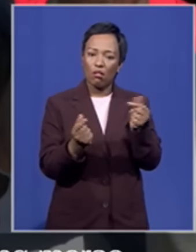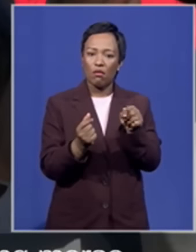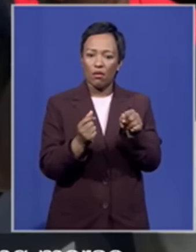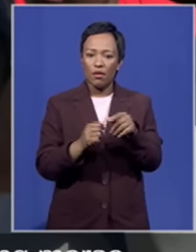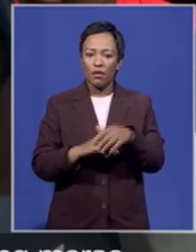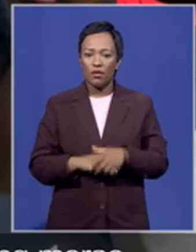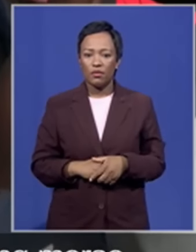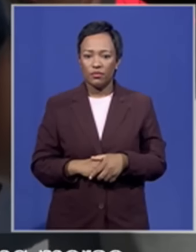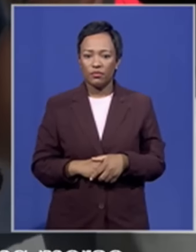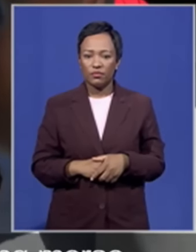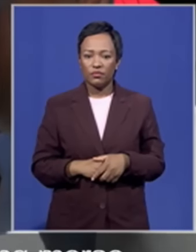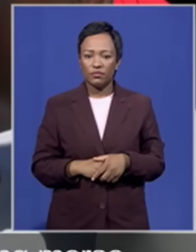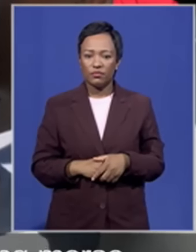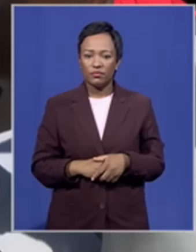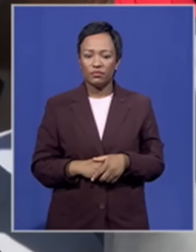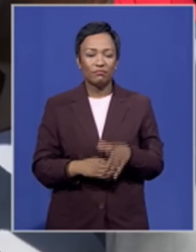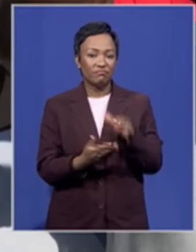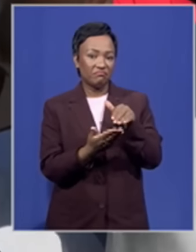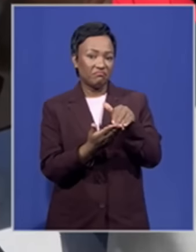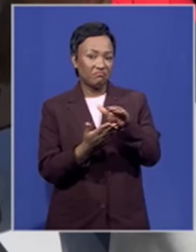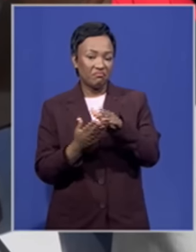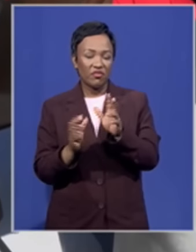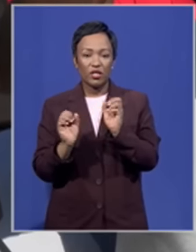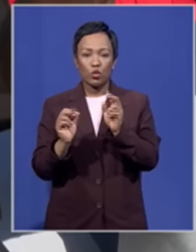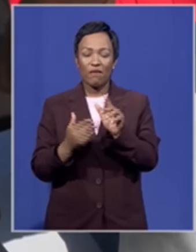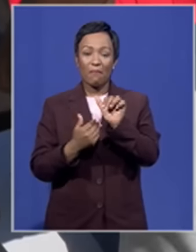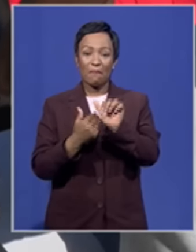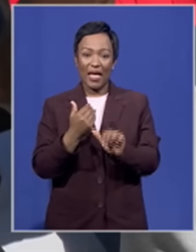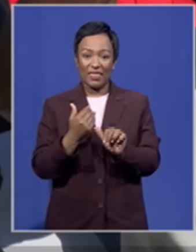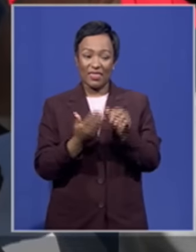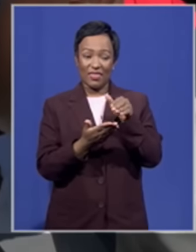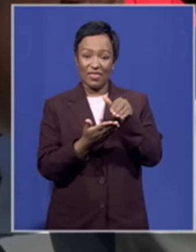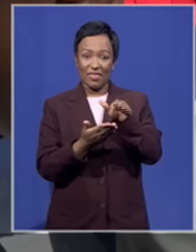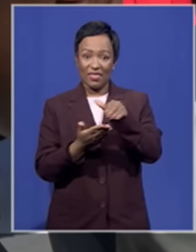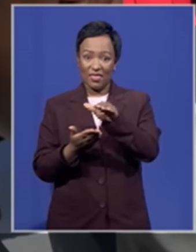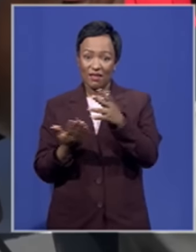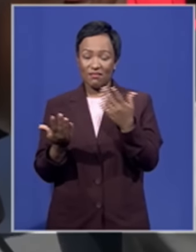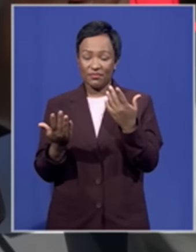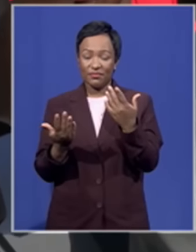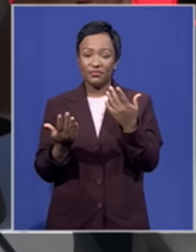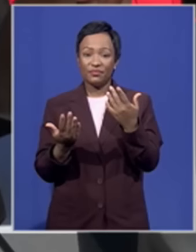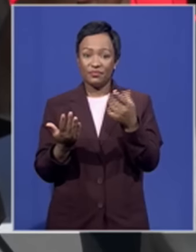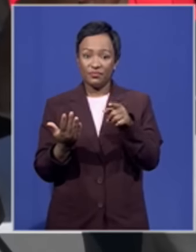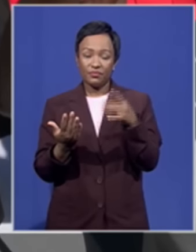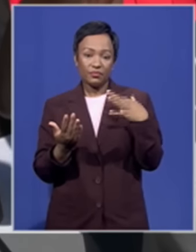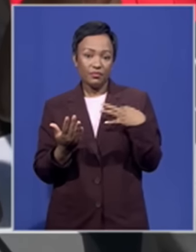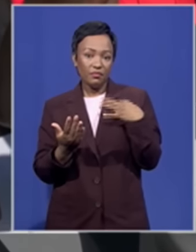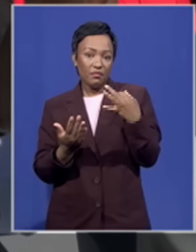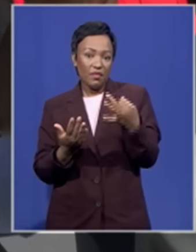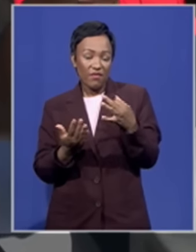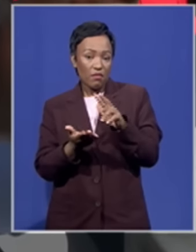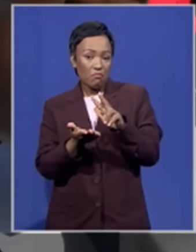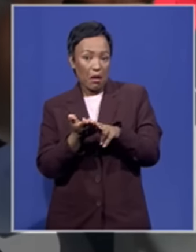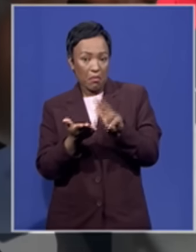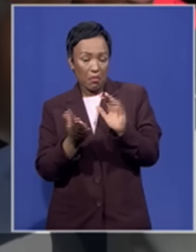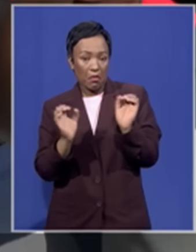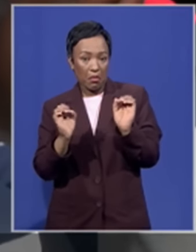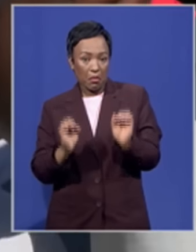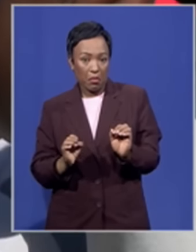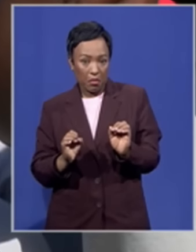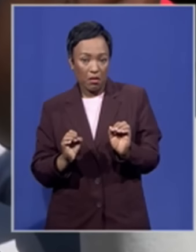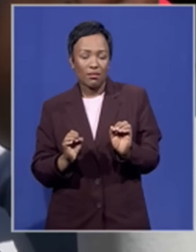will last 12 months. It means if the terms of application is not